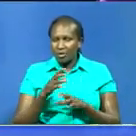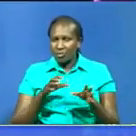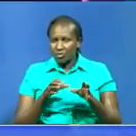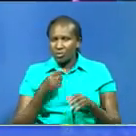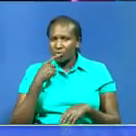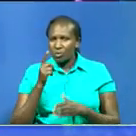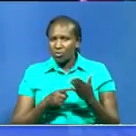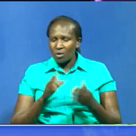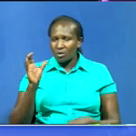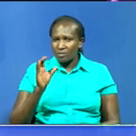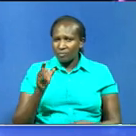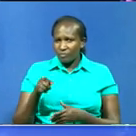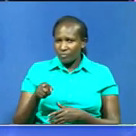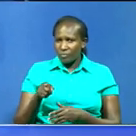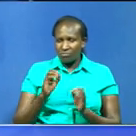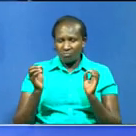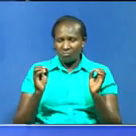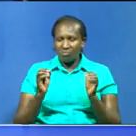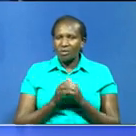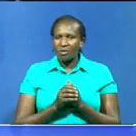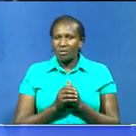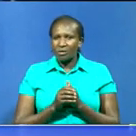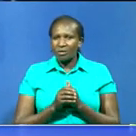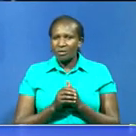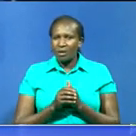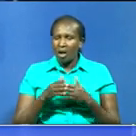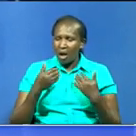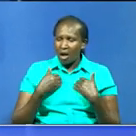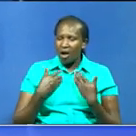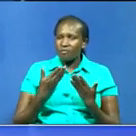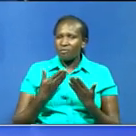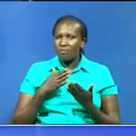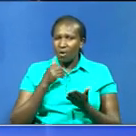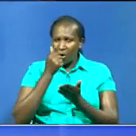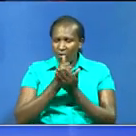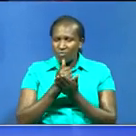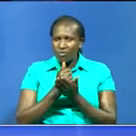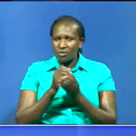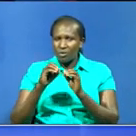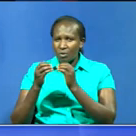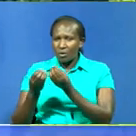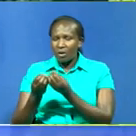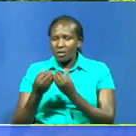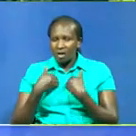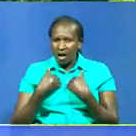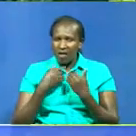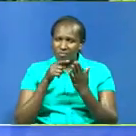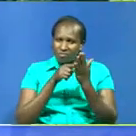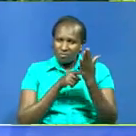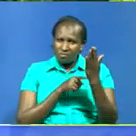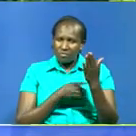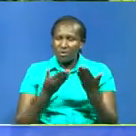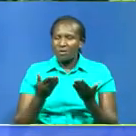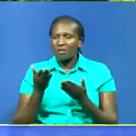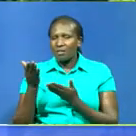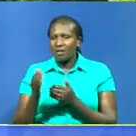client, usi client. Uni msawa job, terms zake. I have my office is organized and it have records. A lot of men have died